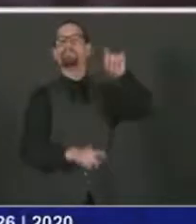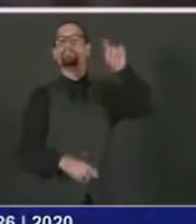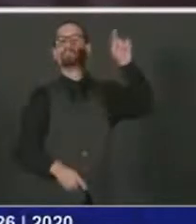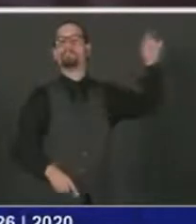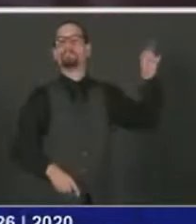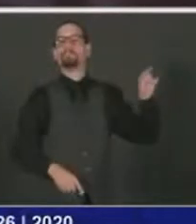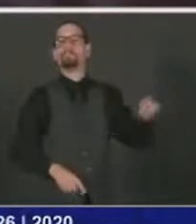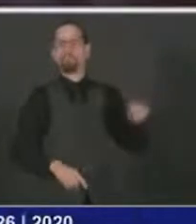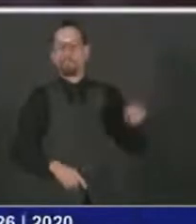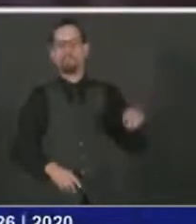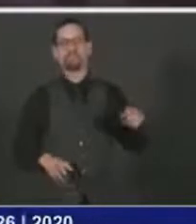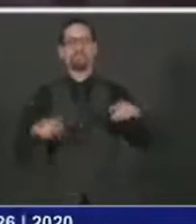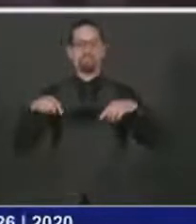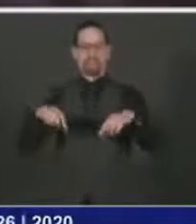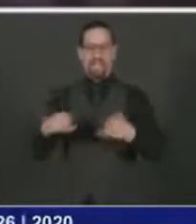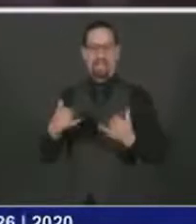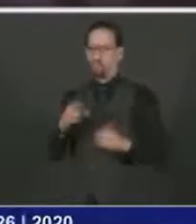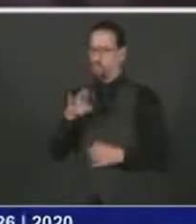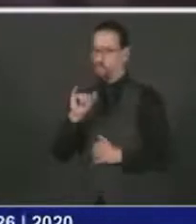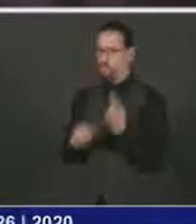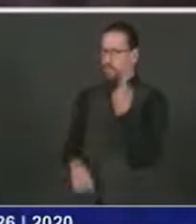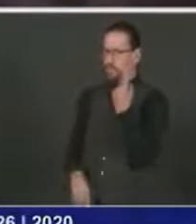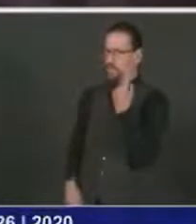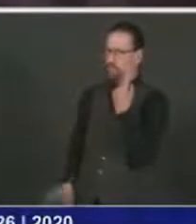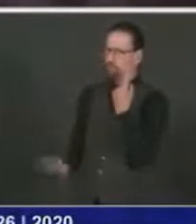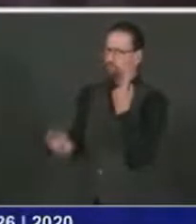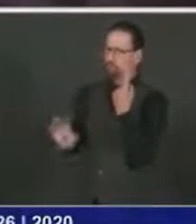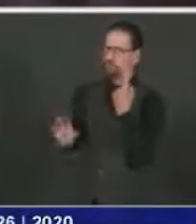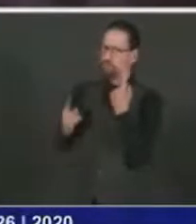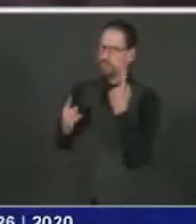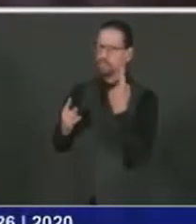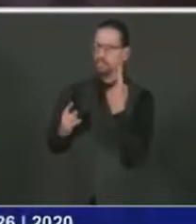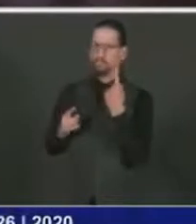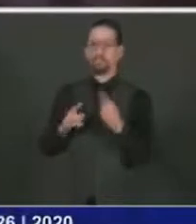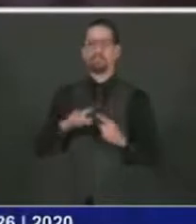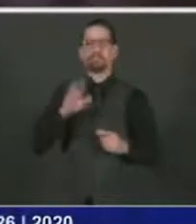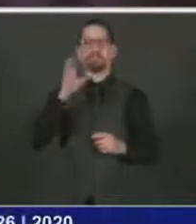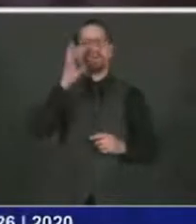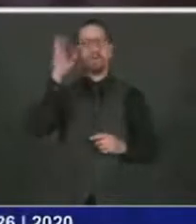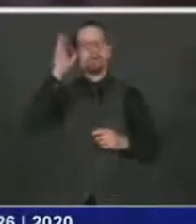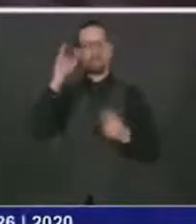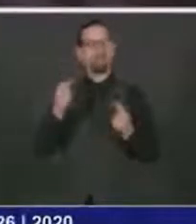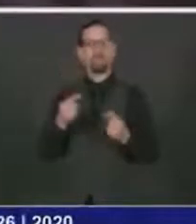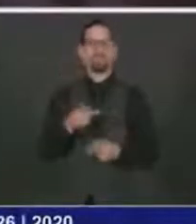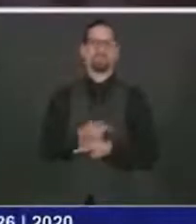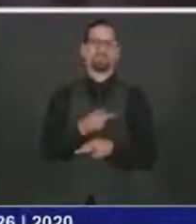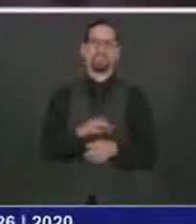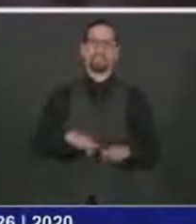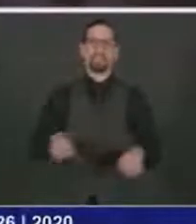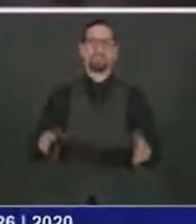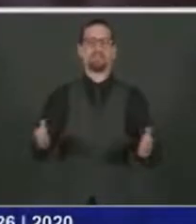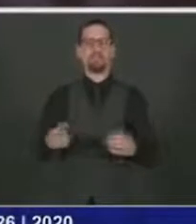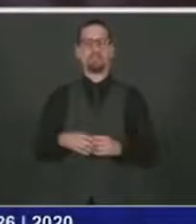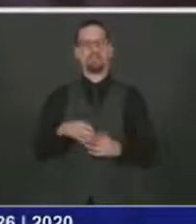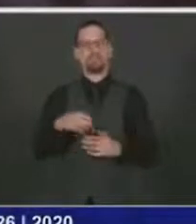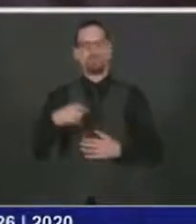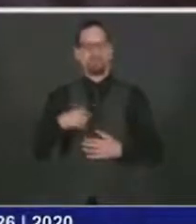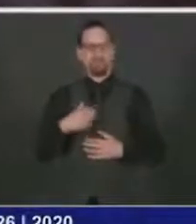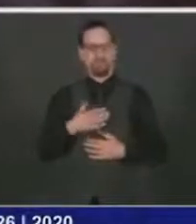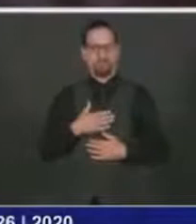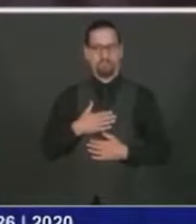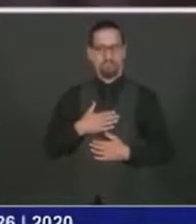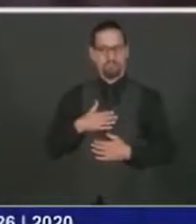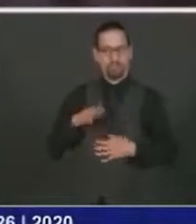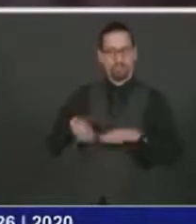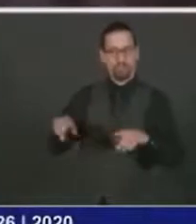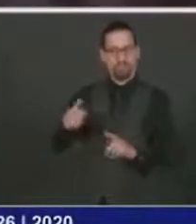just do what they've been doing. Be careful for their kids. I can speak as a parent of teenagers. It's hard to get your kids to wear masks.